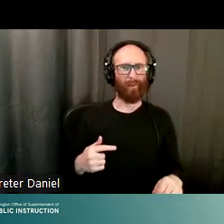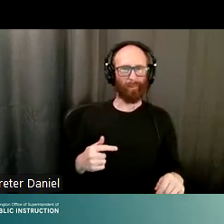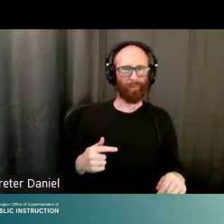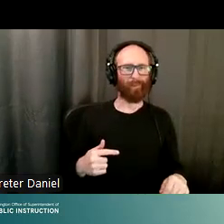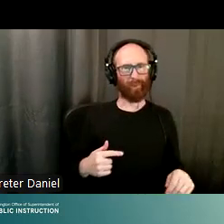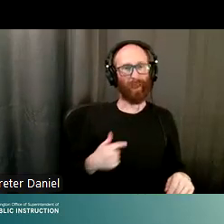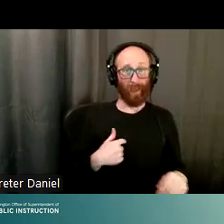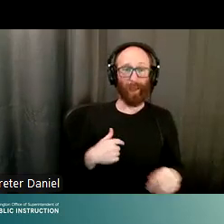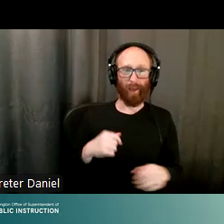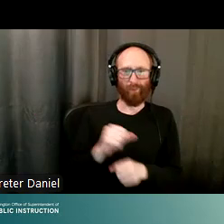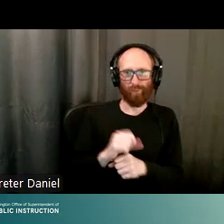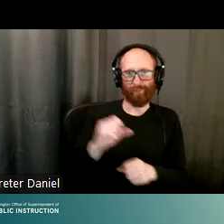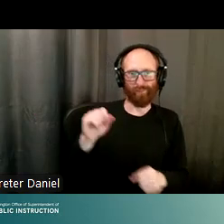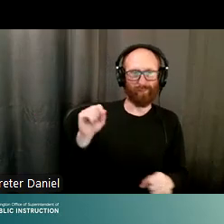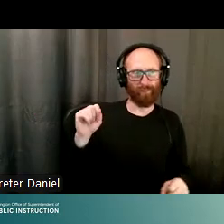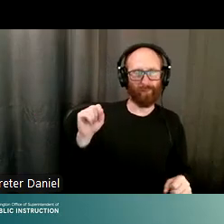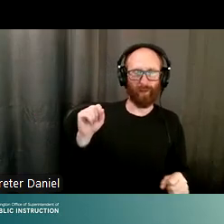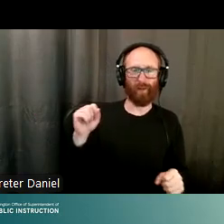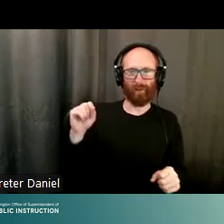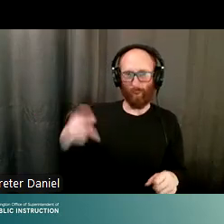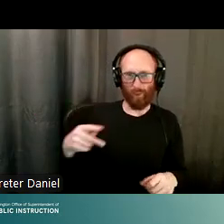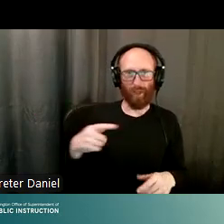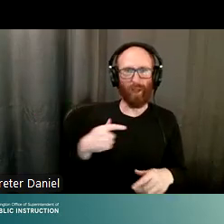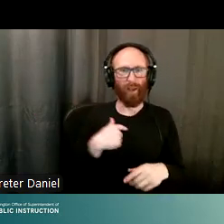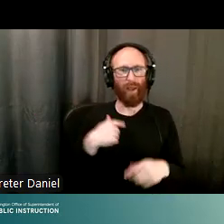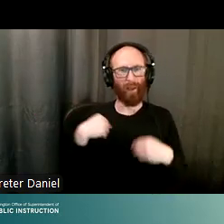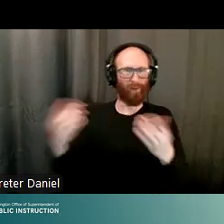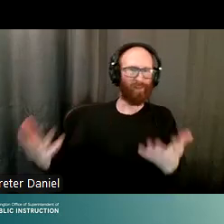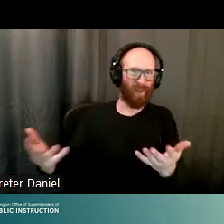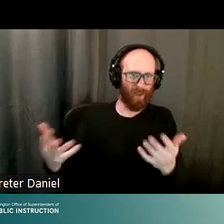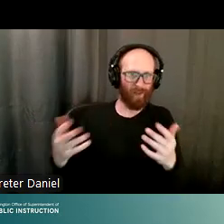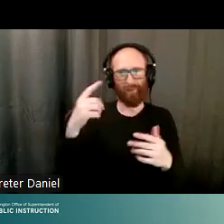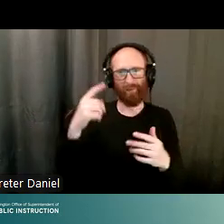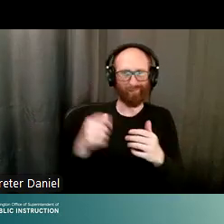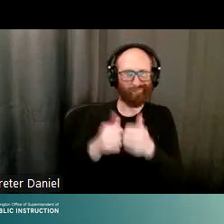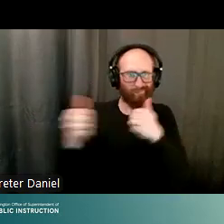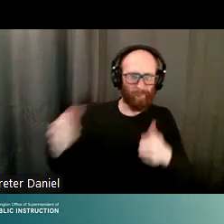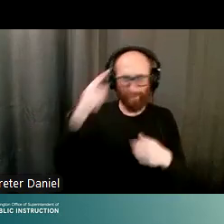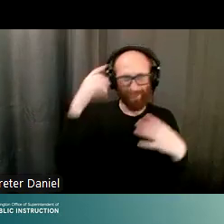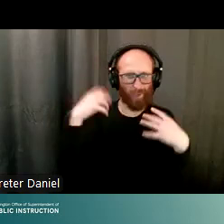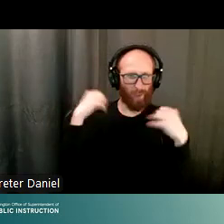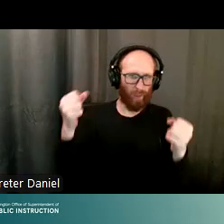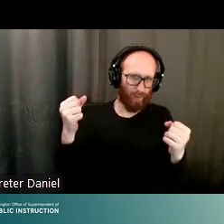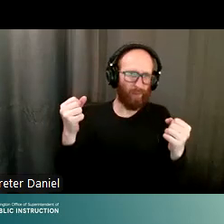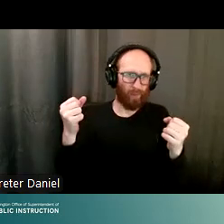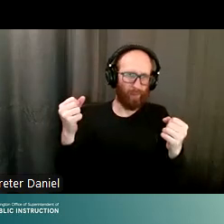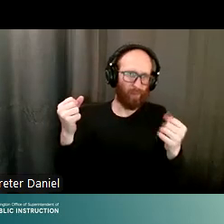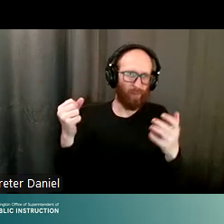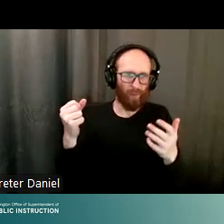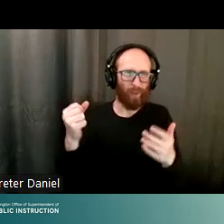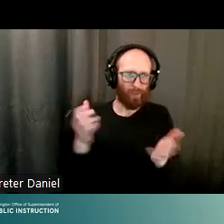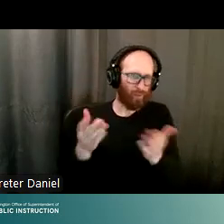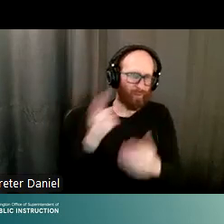mental health support via telehealth for those communities that don't have an amazing work that ESD